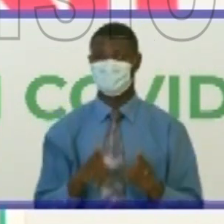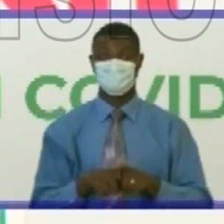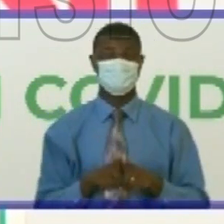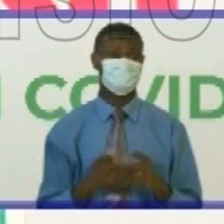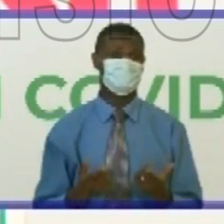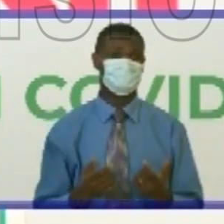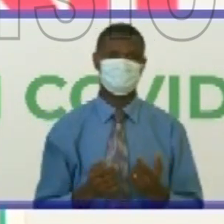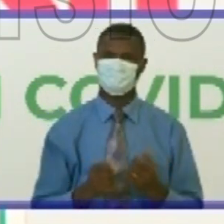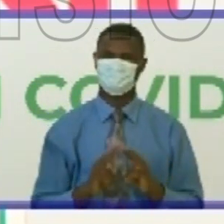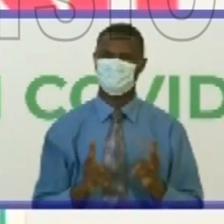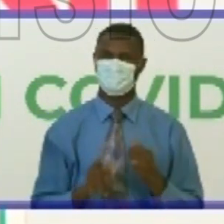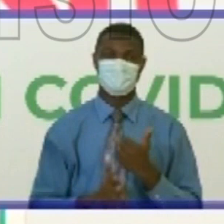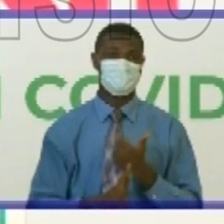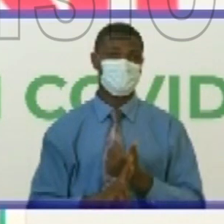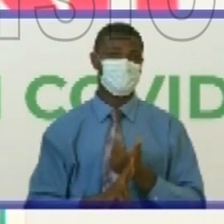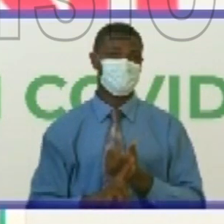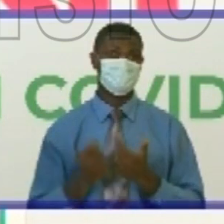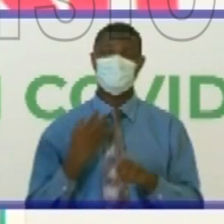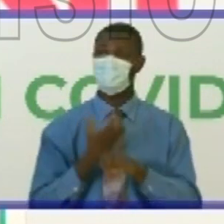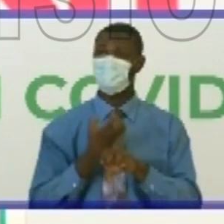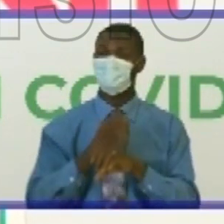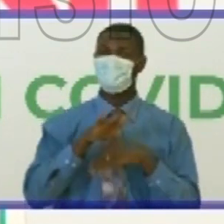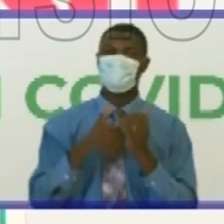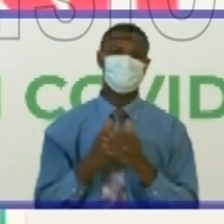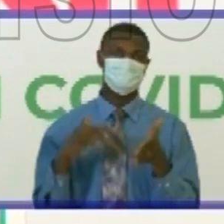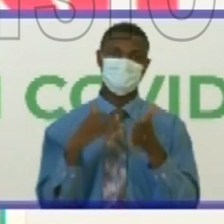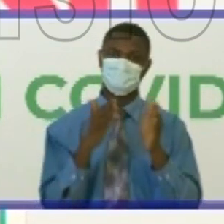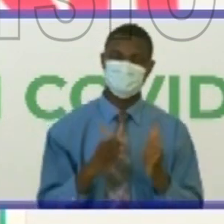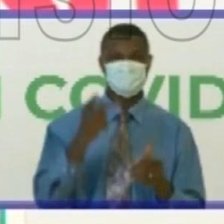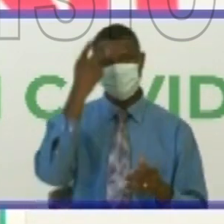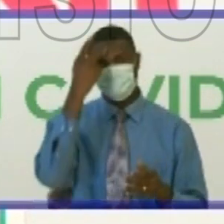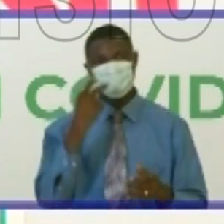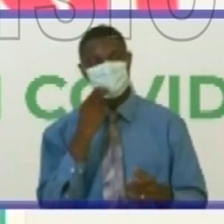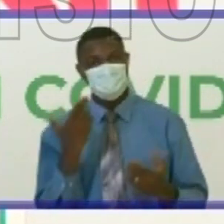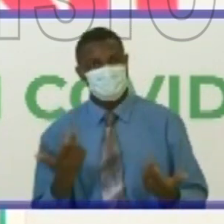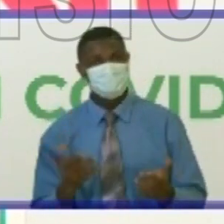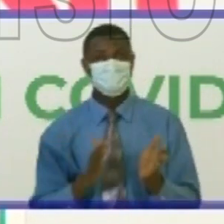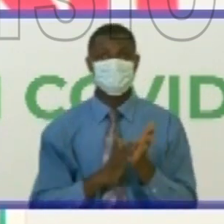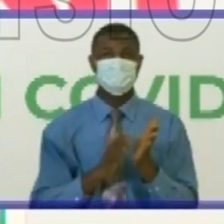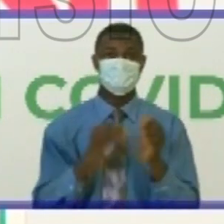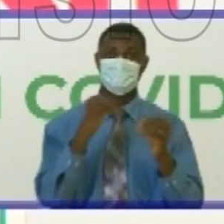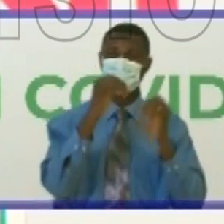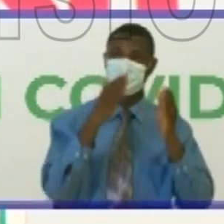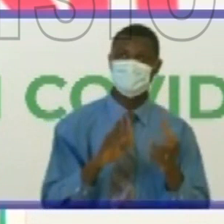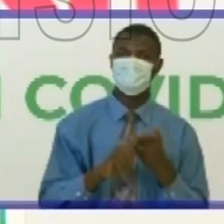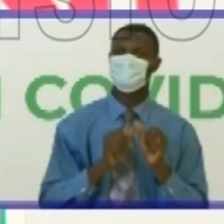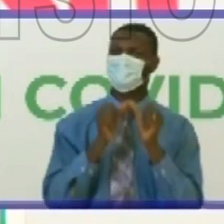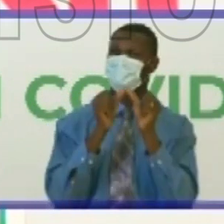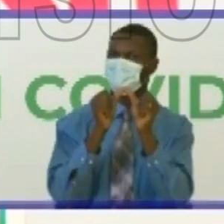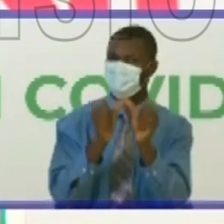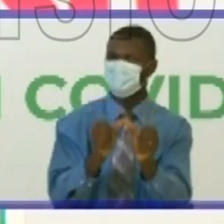advanced age. We are appealing to students, parents, and school officials to continue to take precautionary